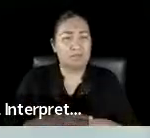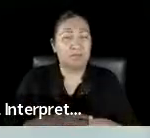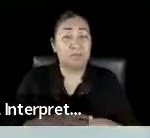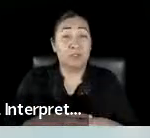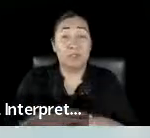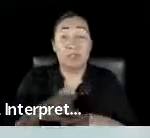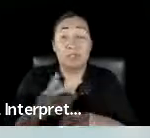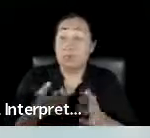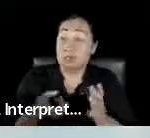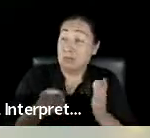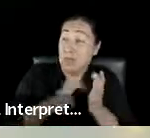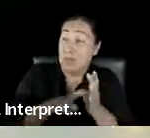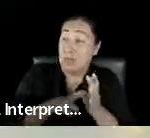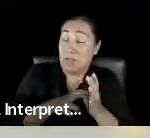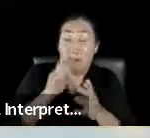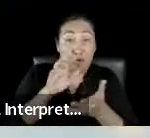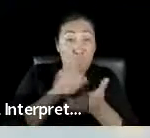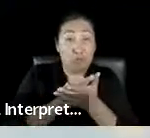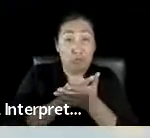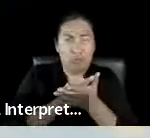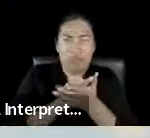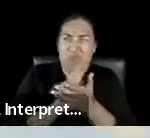Getting up for school became harder.